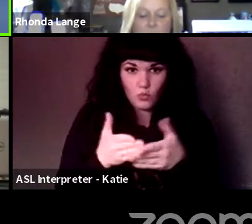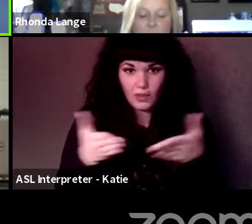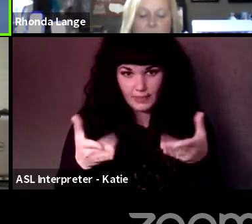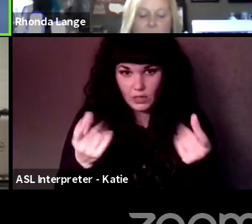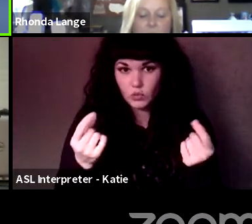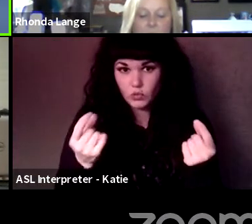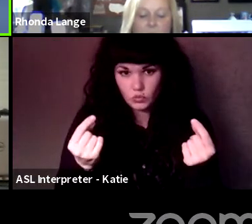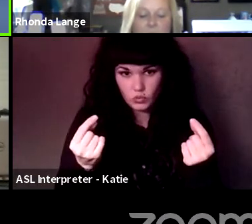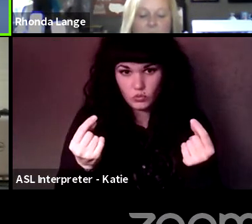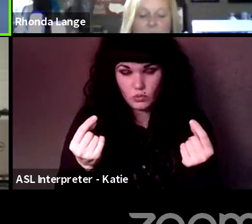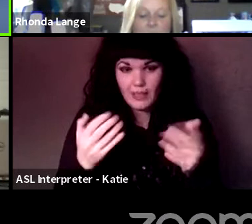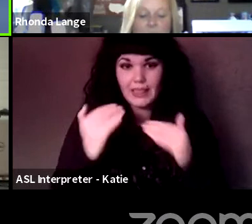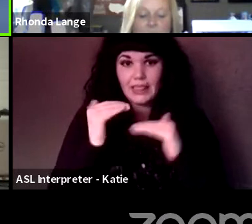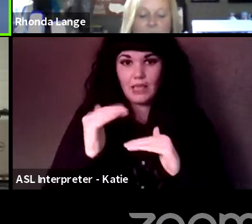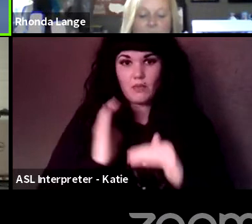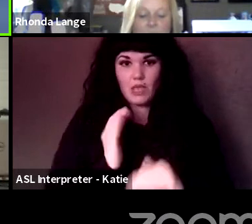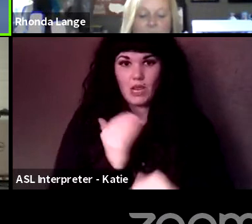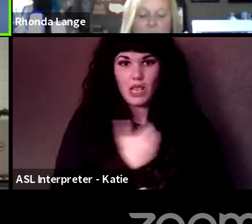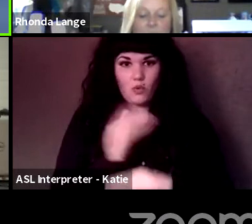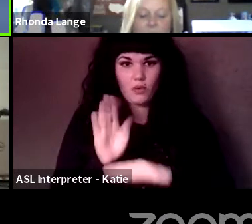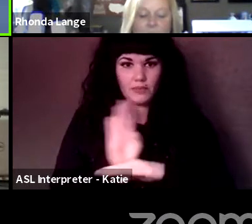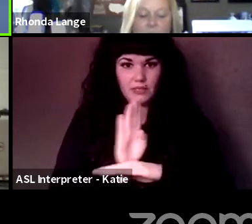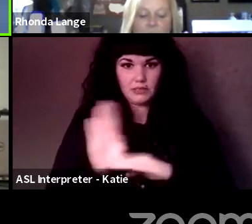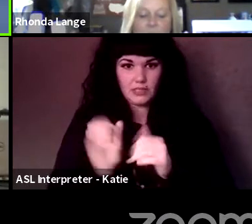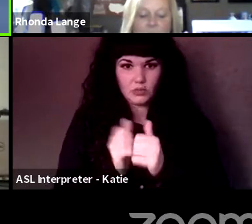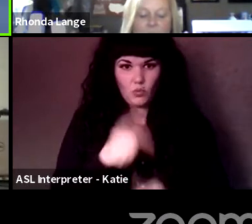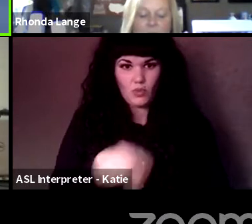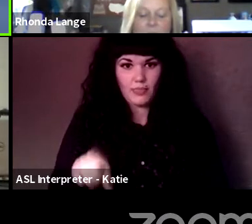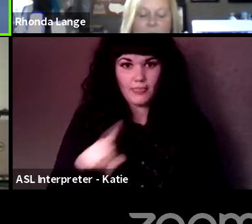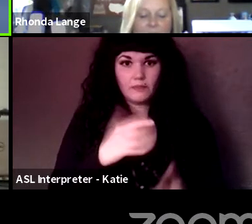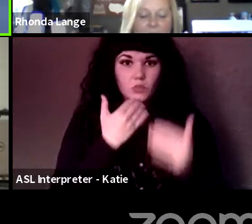our business with them. So I appreciate that, Edward.